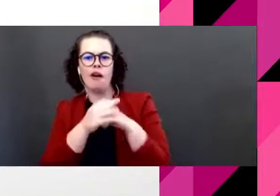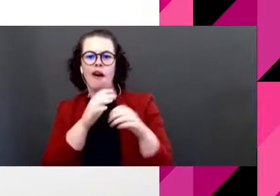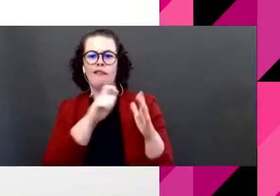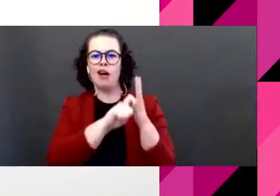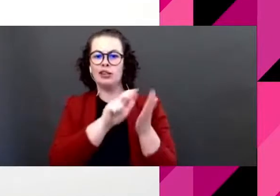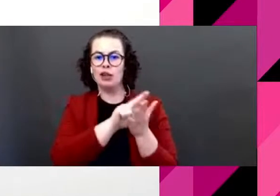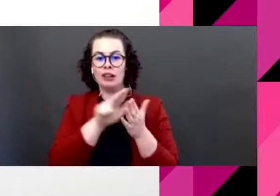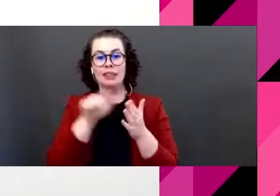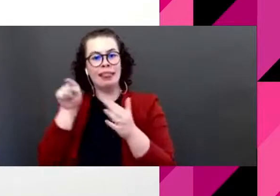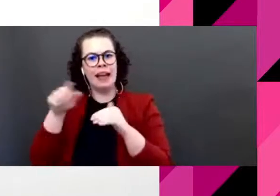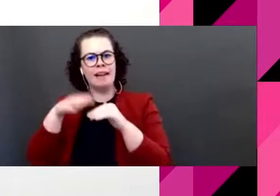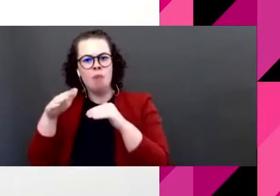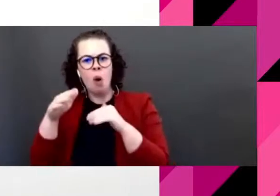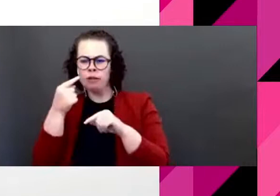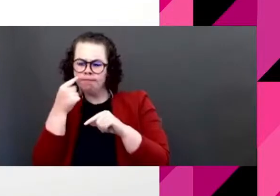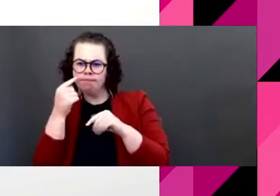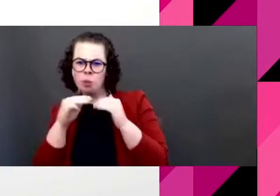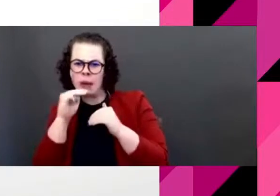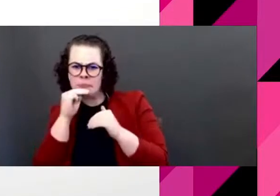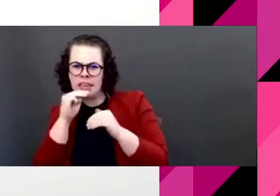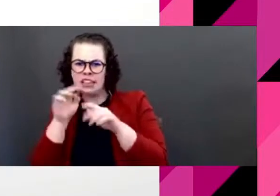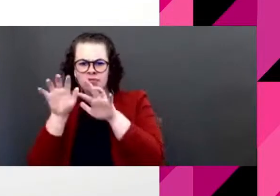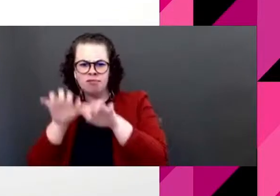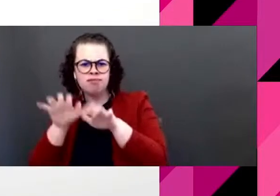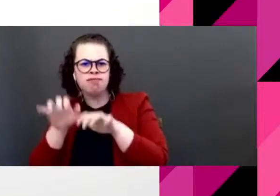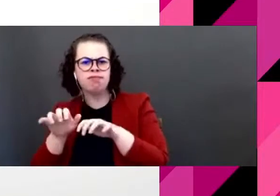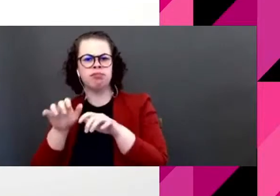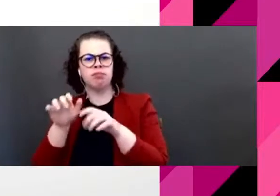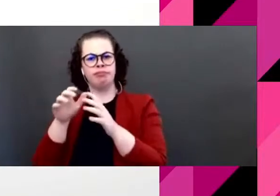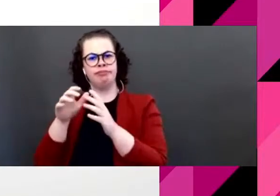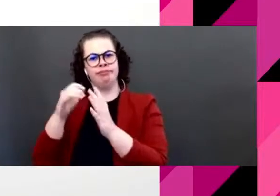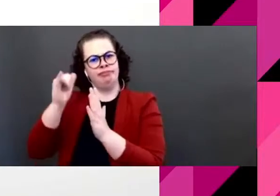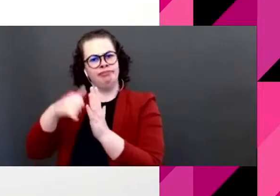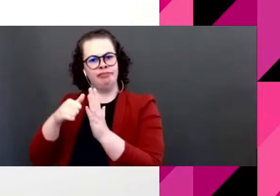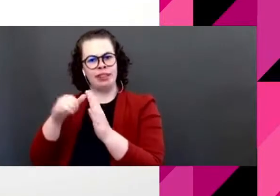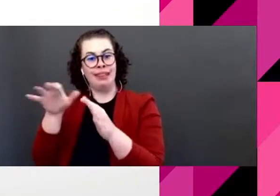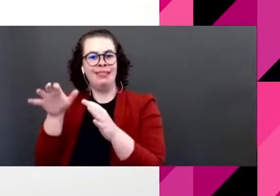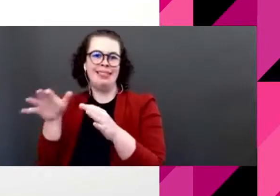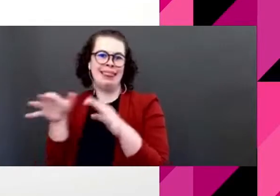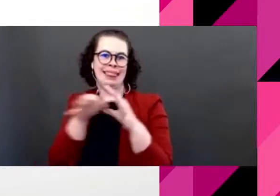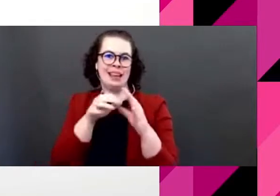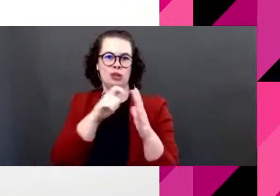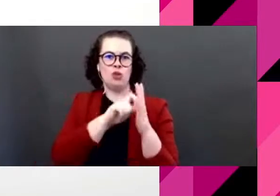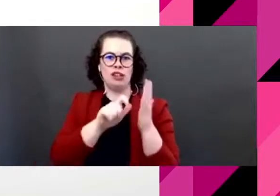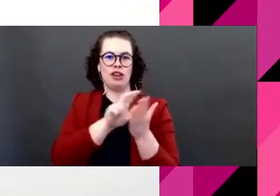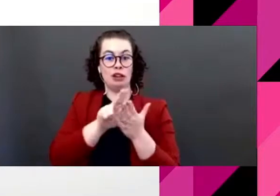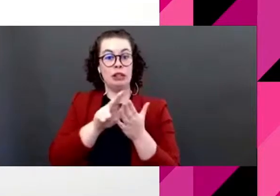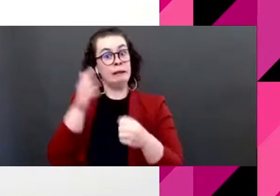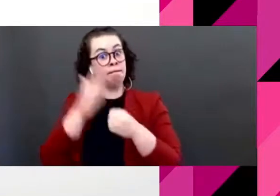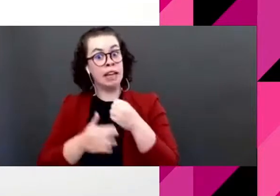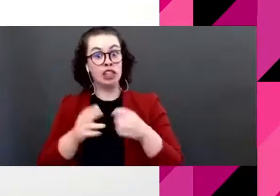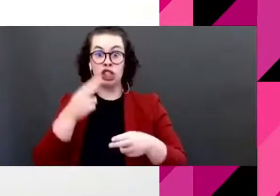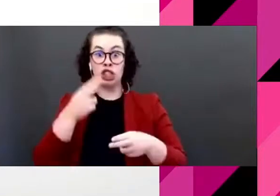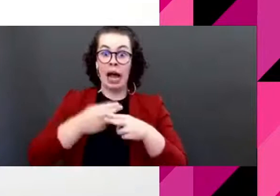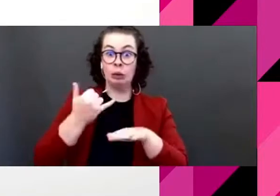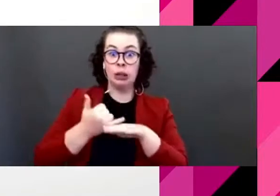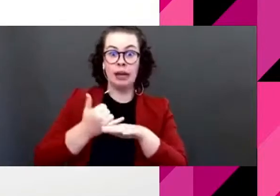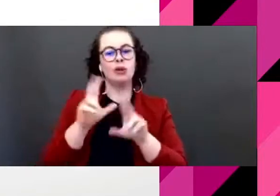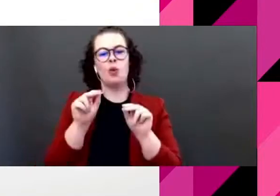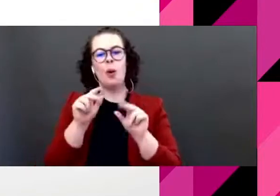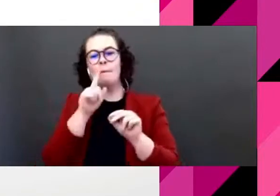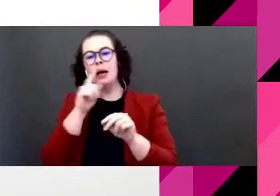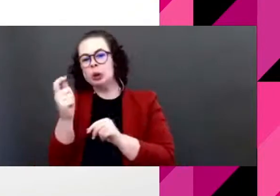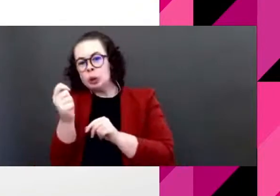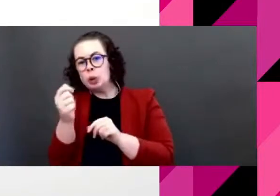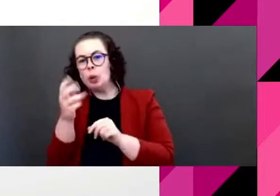been unpacking Article 13, not yet with a general comment, but we expect that that will happen soon. Also, we have